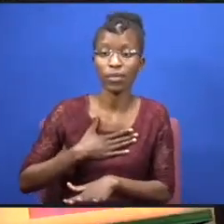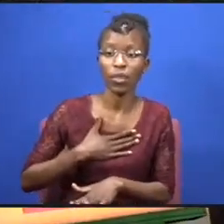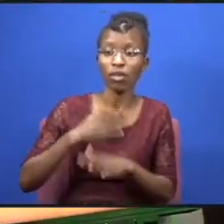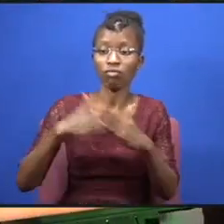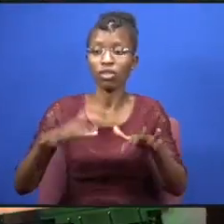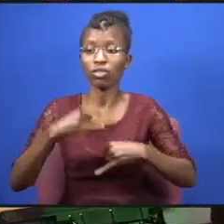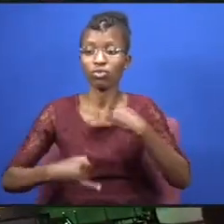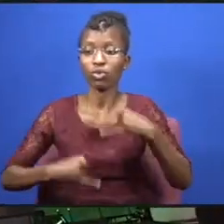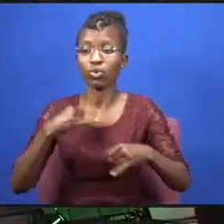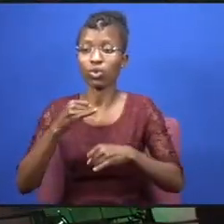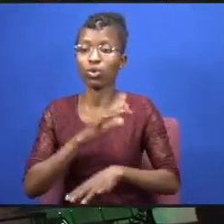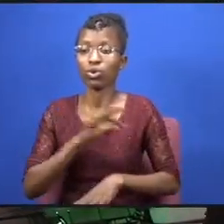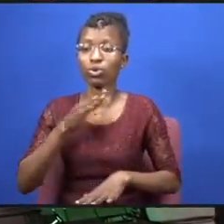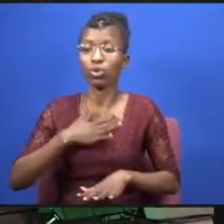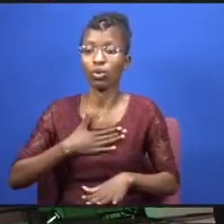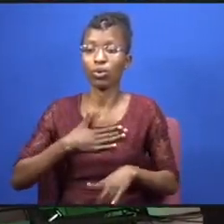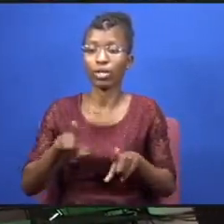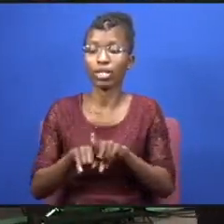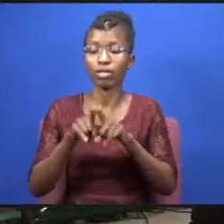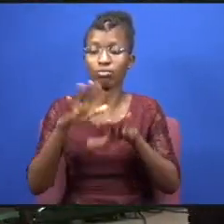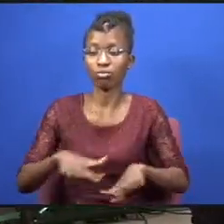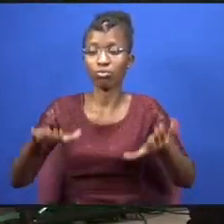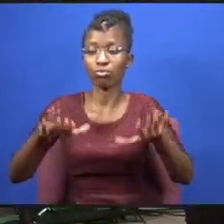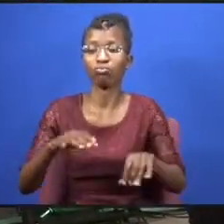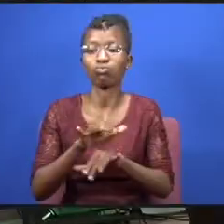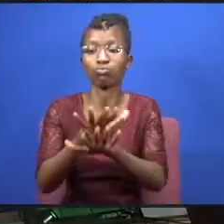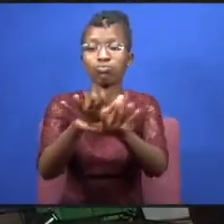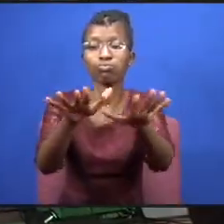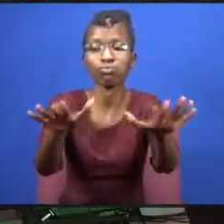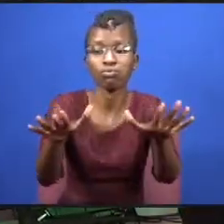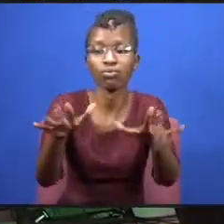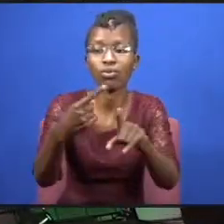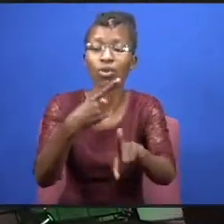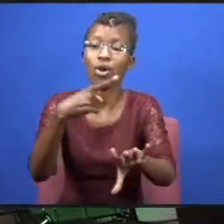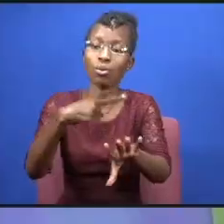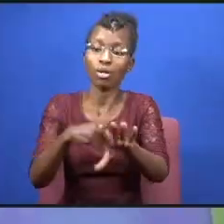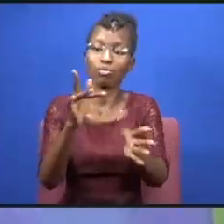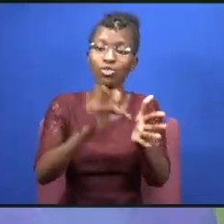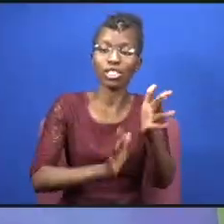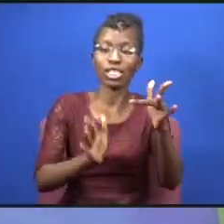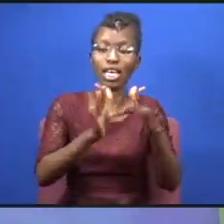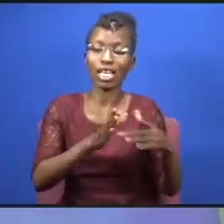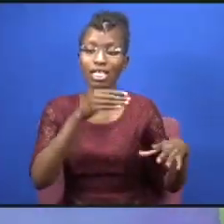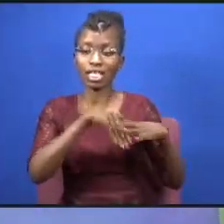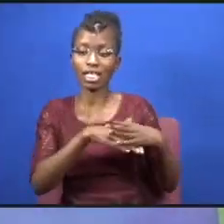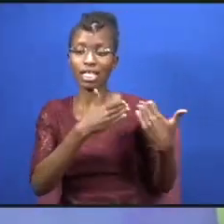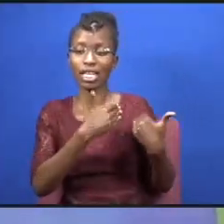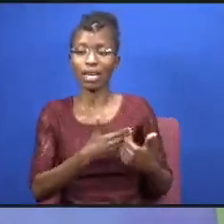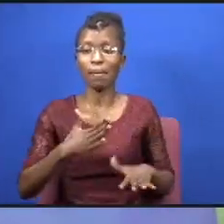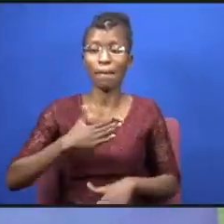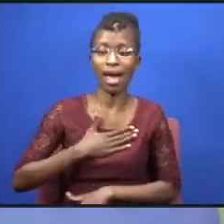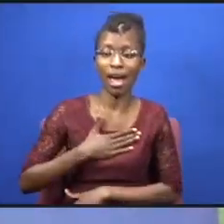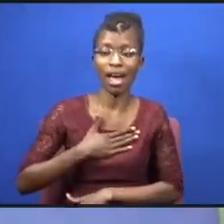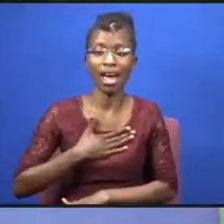joy. Floods of joy on my soul. Like the sea billows roar. Since Jesus came into